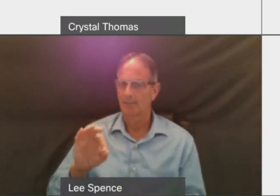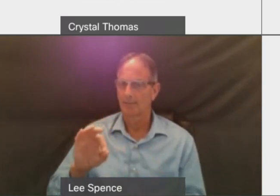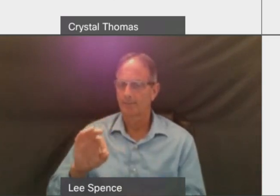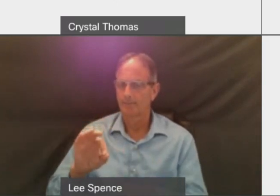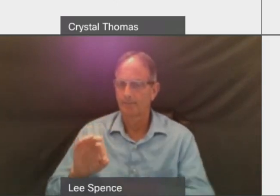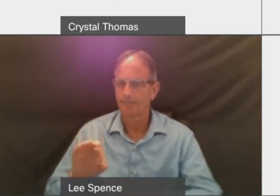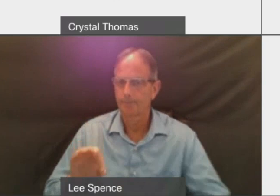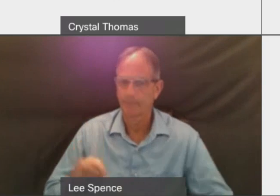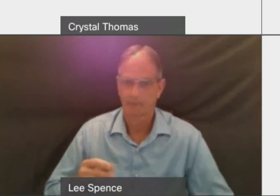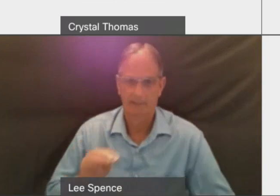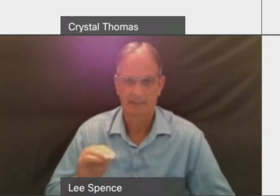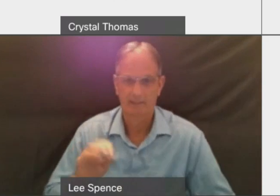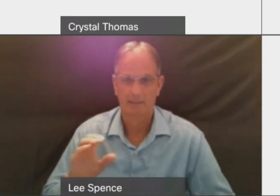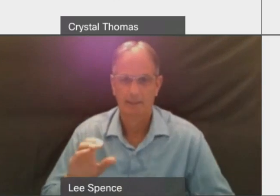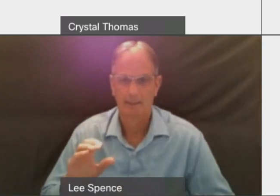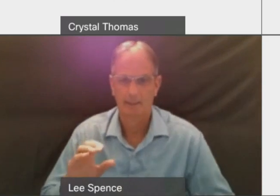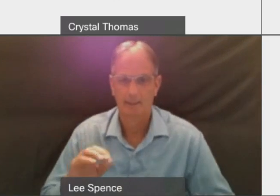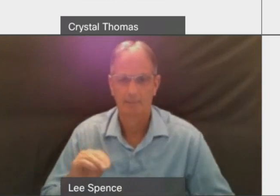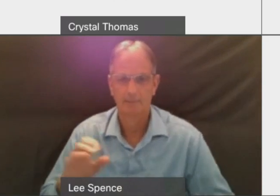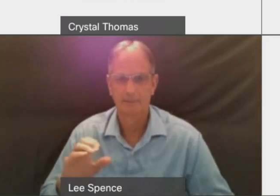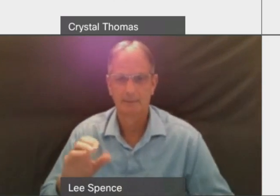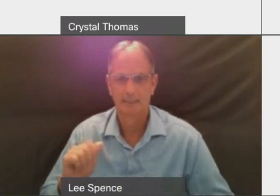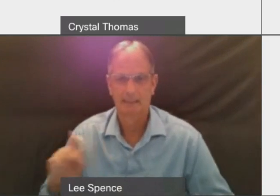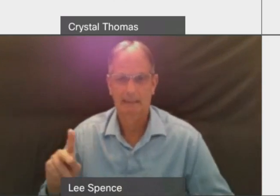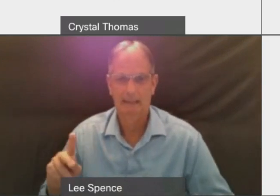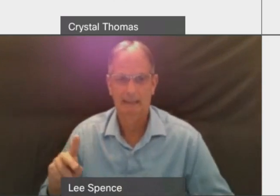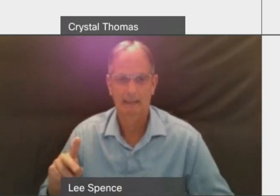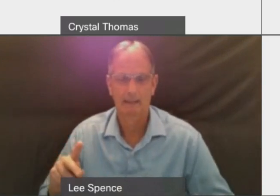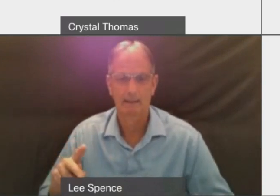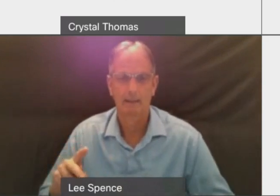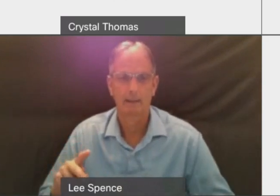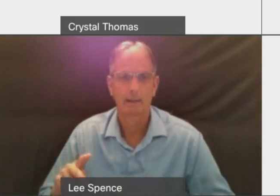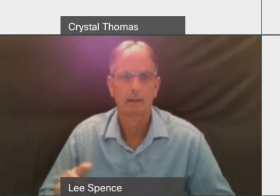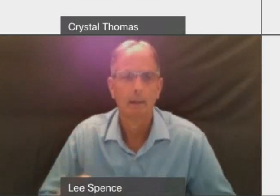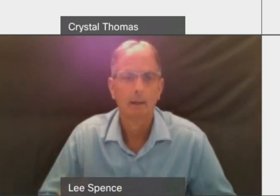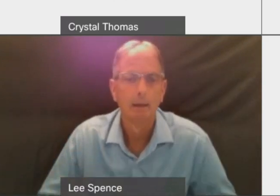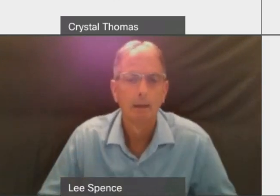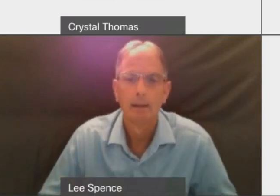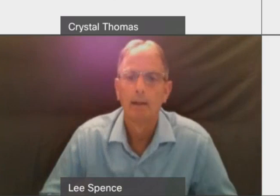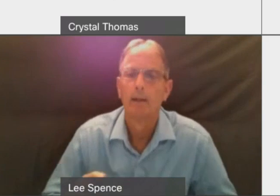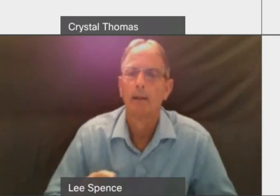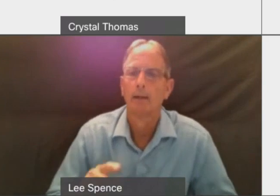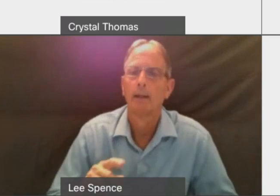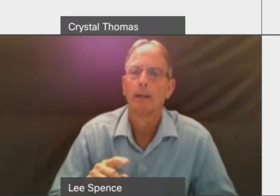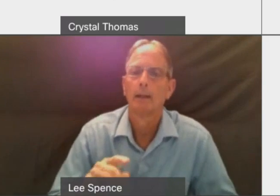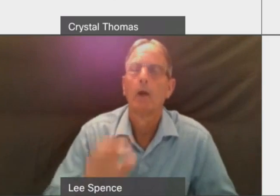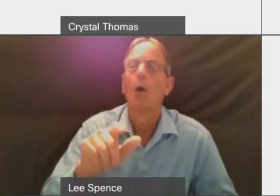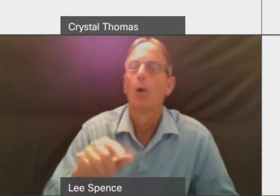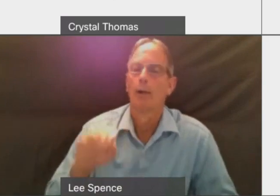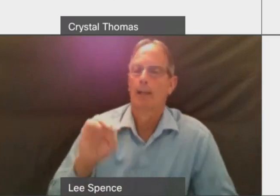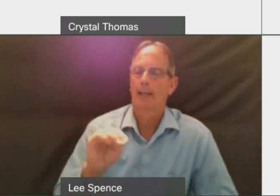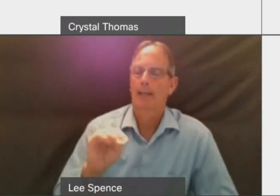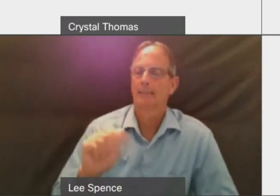I'm trying to come up with what the MC would be. Medical Care Advisory Committee. Okay, Medical Care Advisory Committee